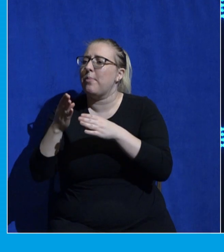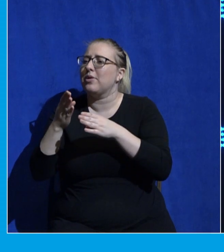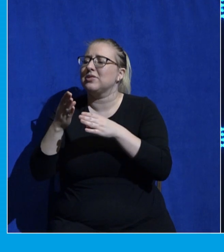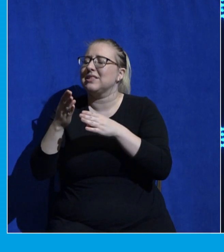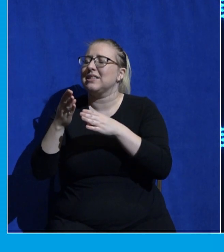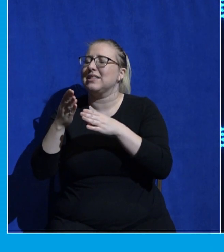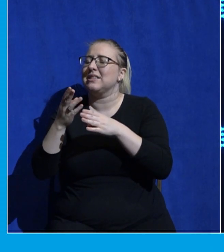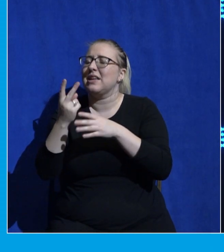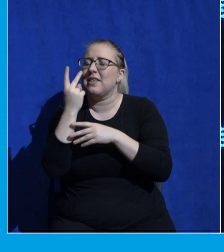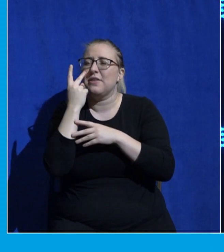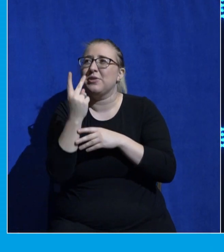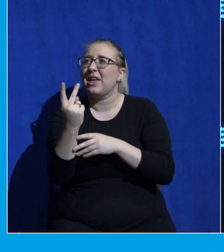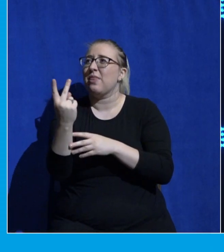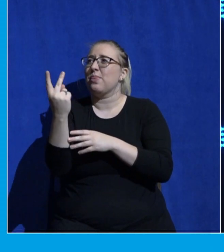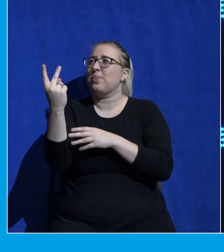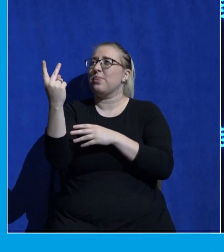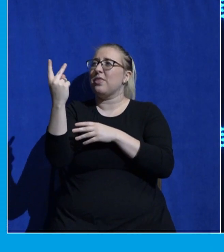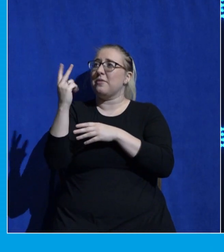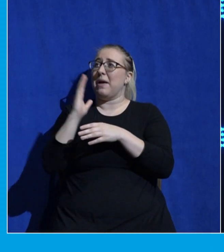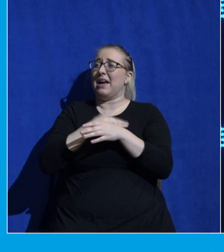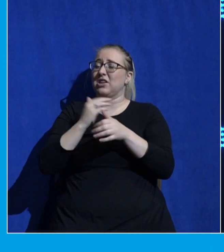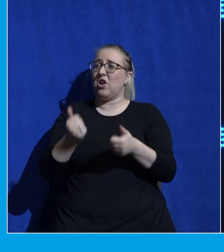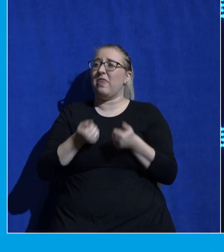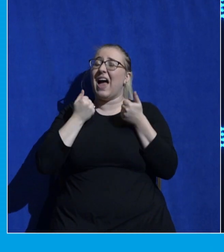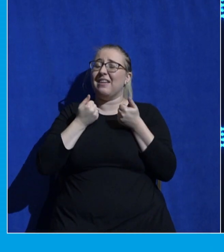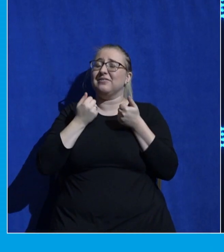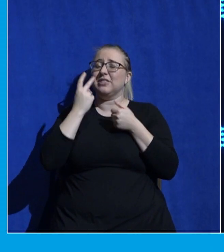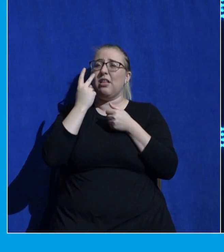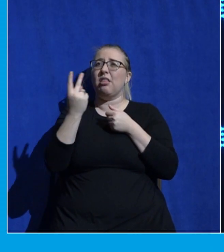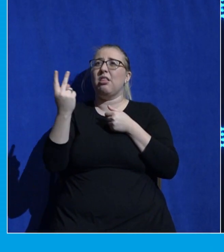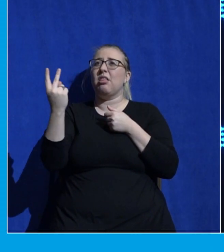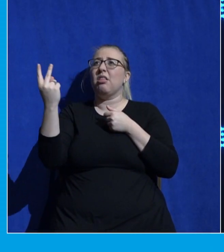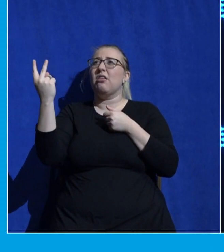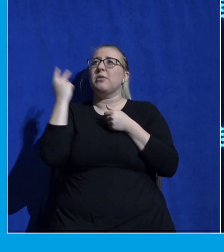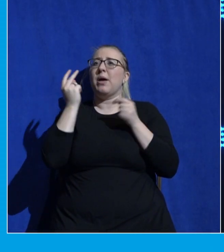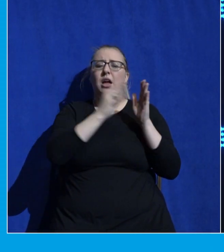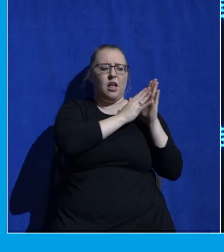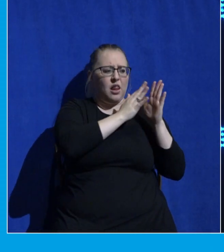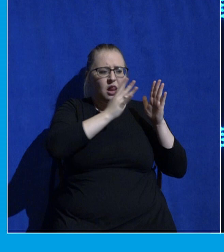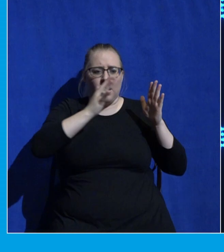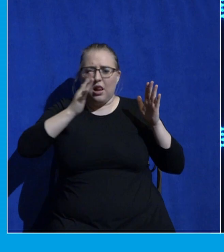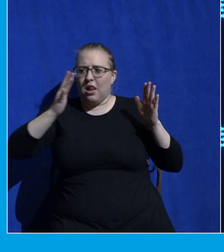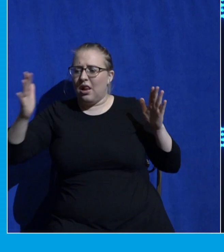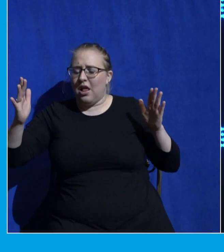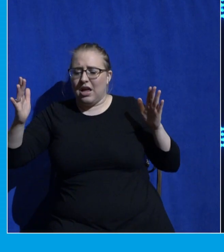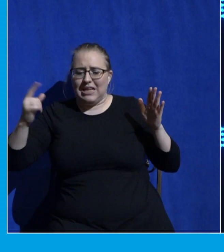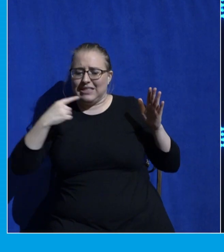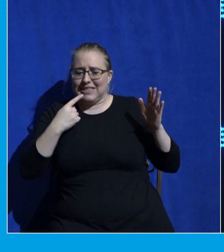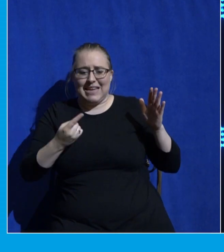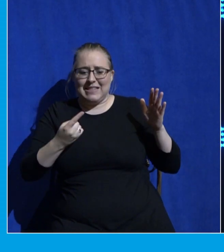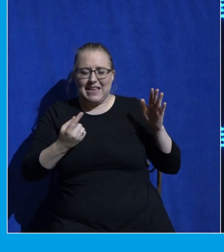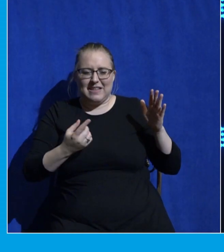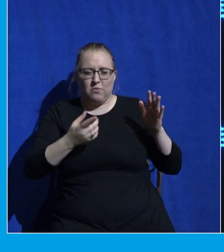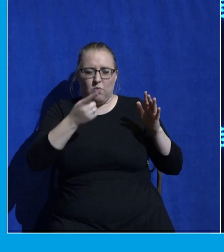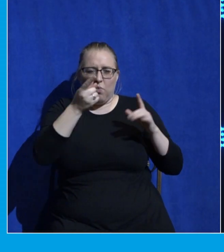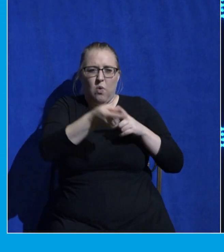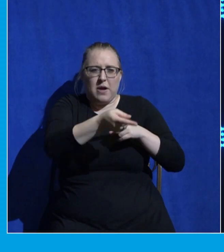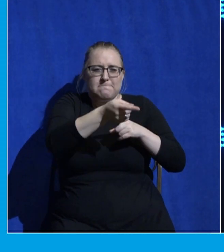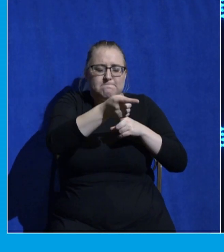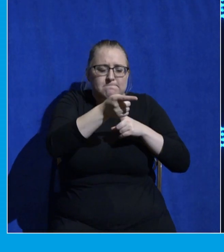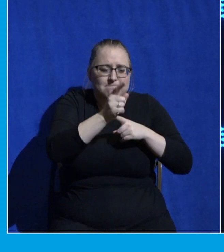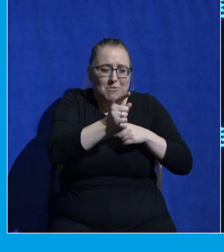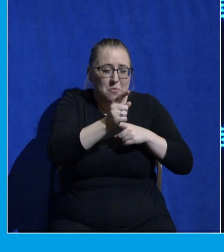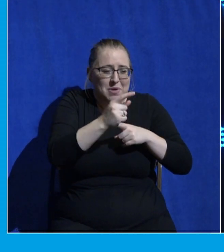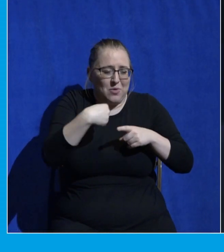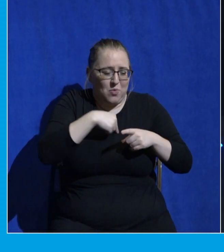look back over our lives when we see you face to face. There's not one of us who will be able to say that there was a moment in our